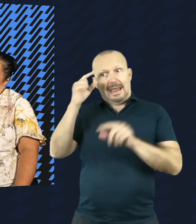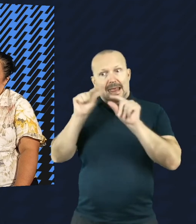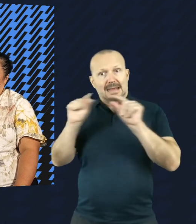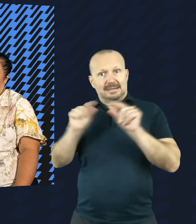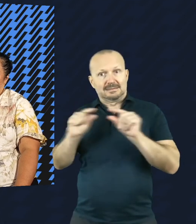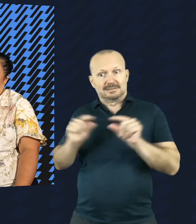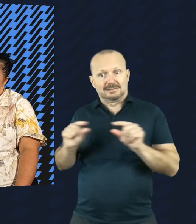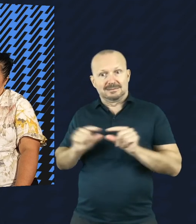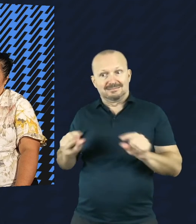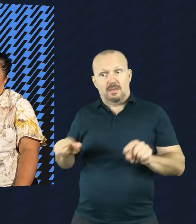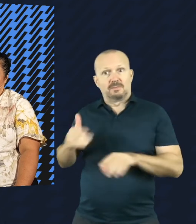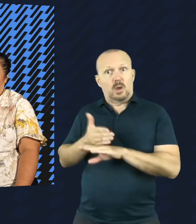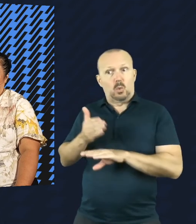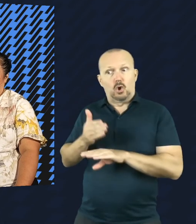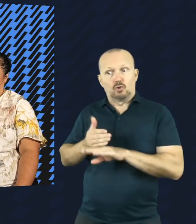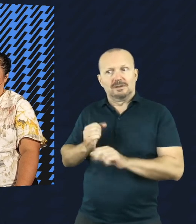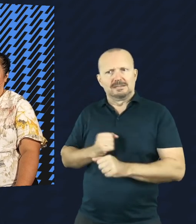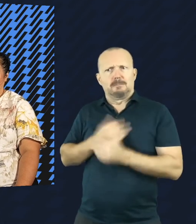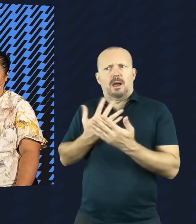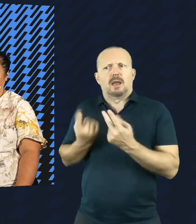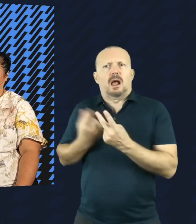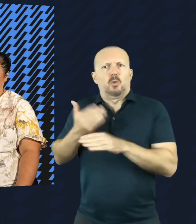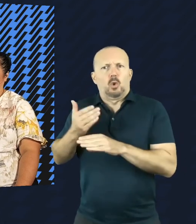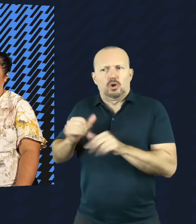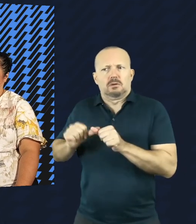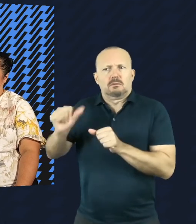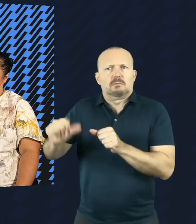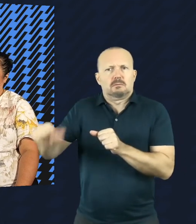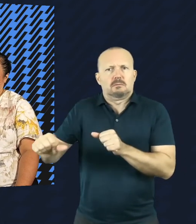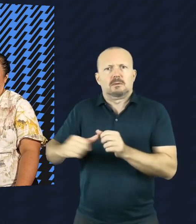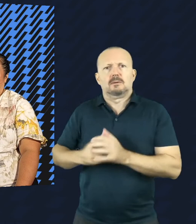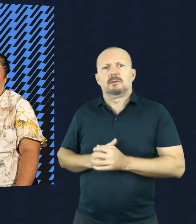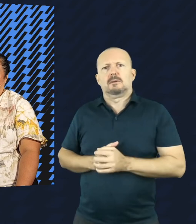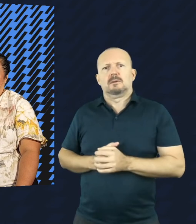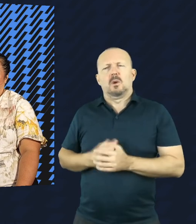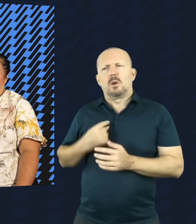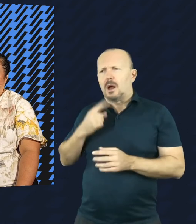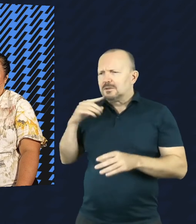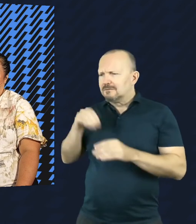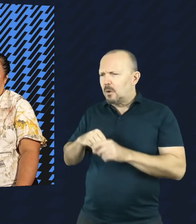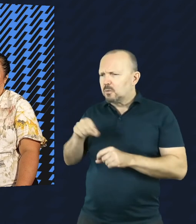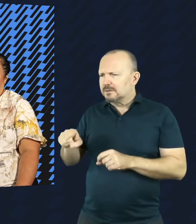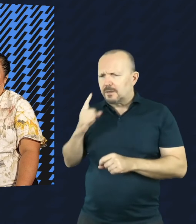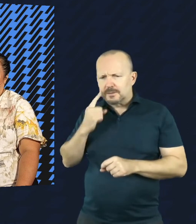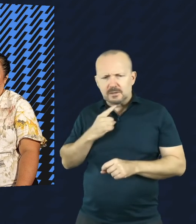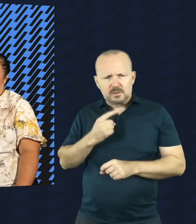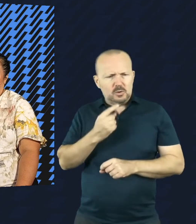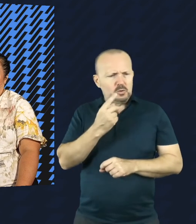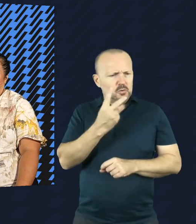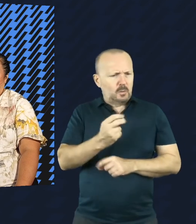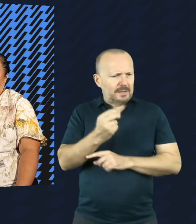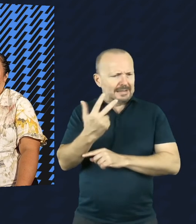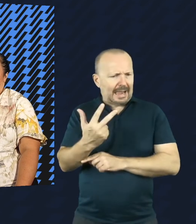when I was involved with that mahi, what year is that, 2008 to about 2012,